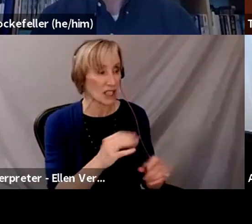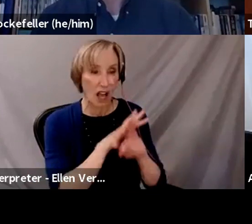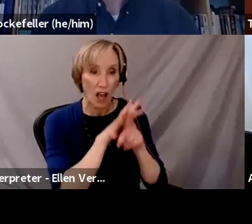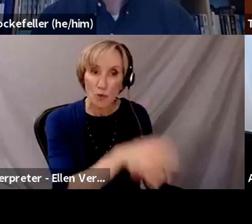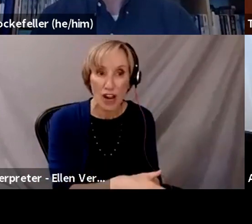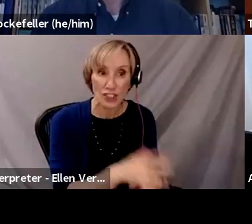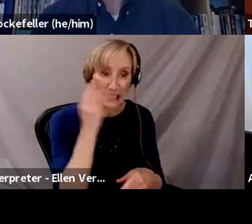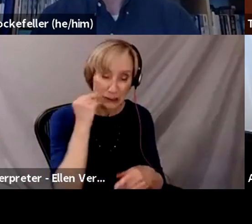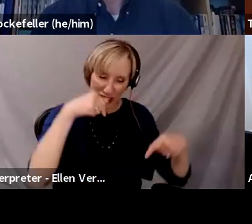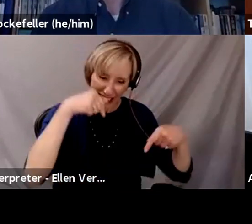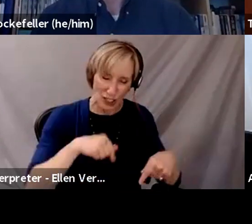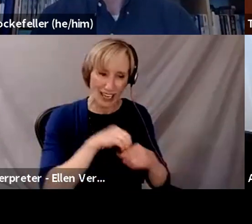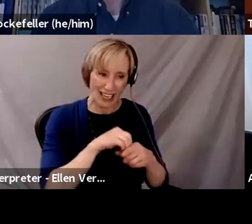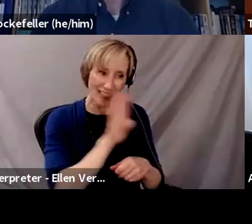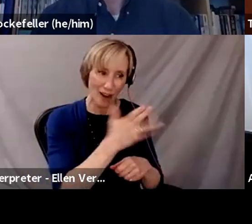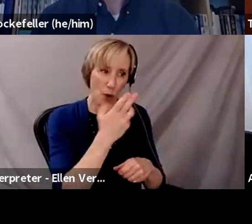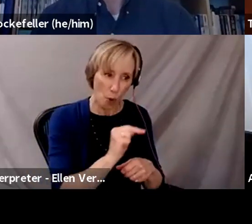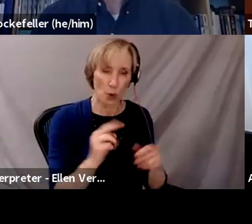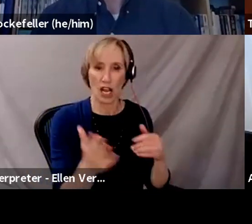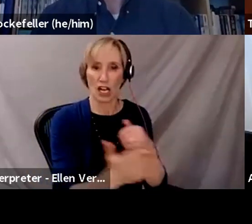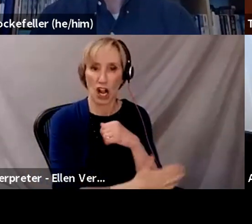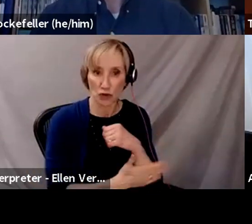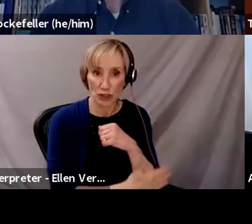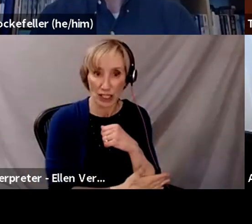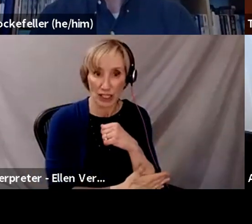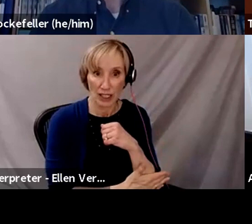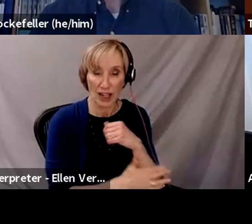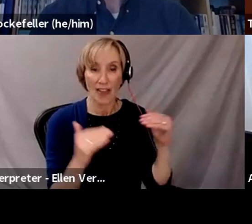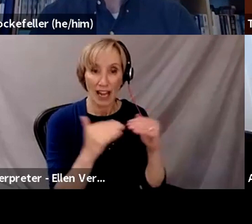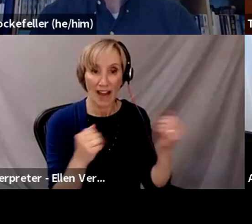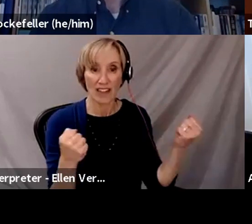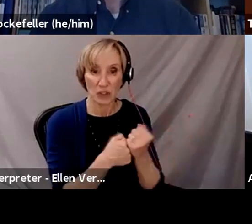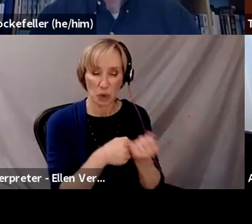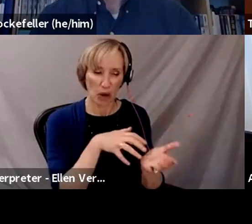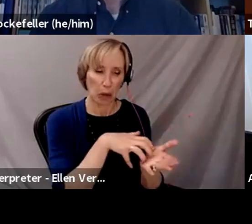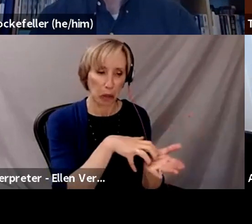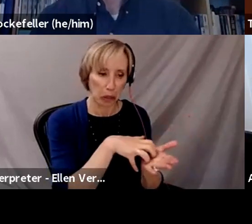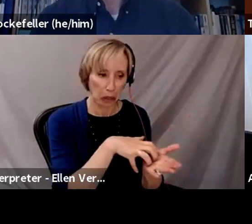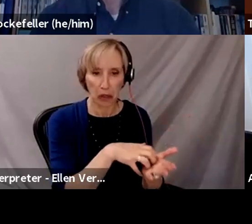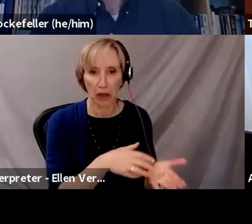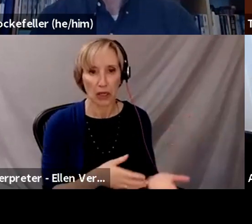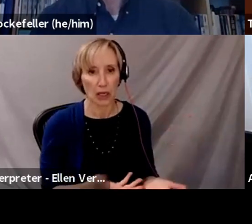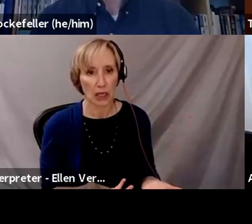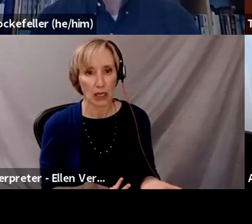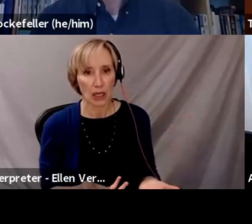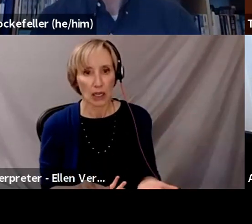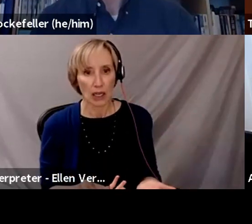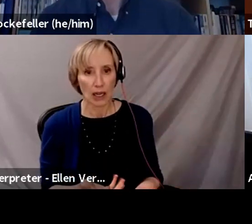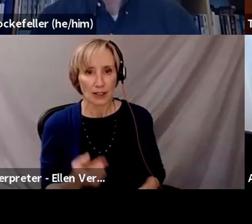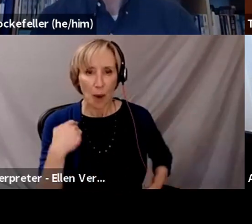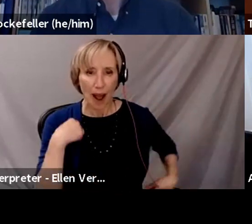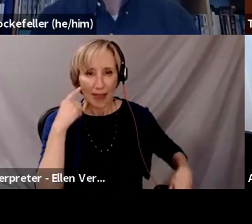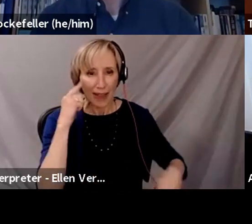oppression. And, I think about the use of our funding,